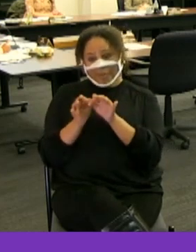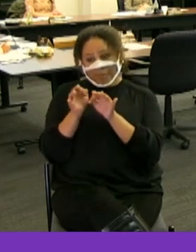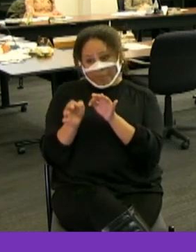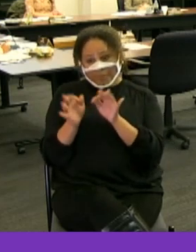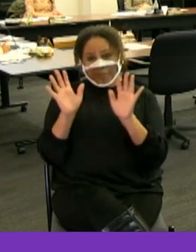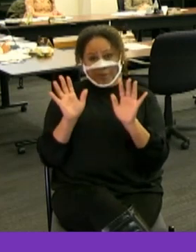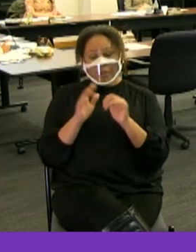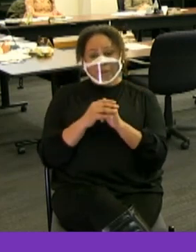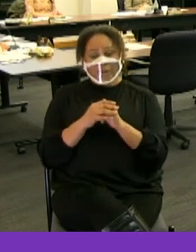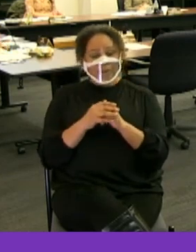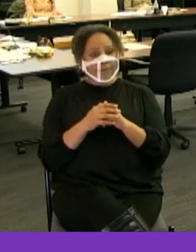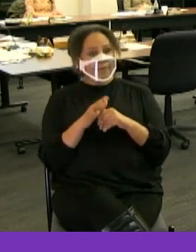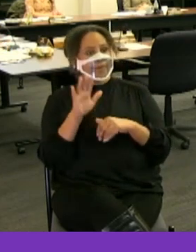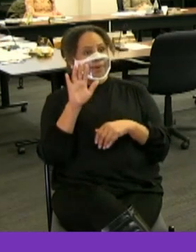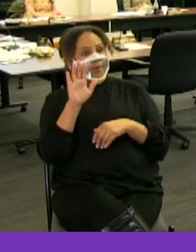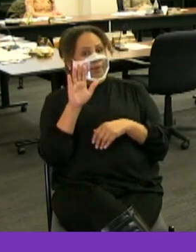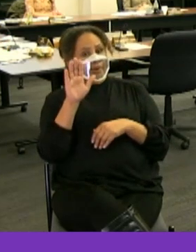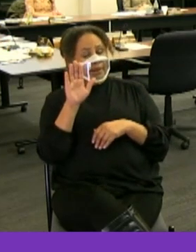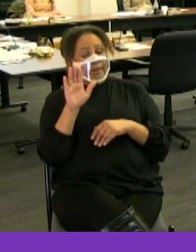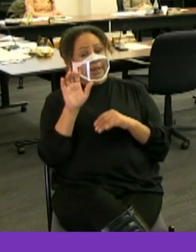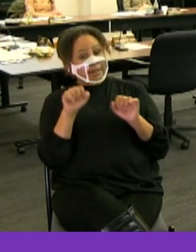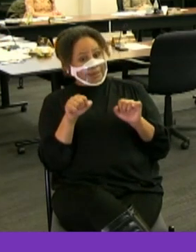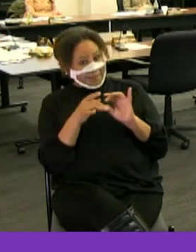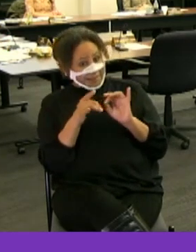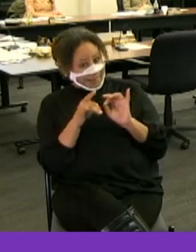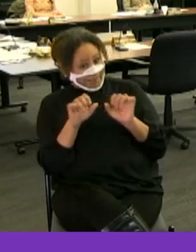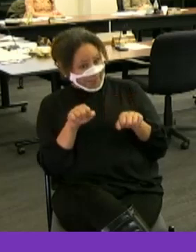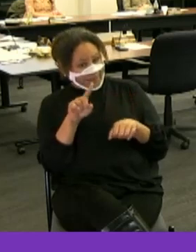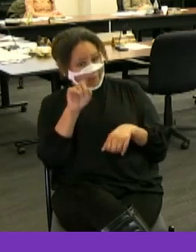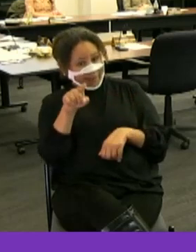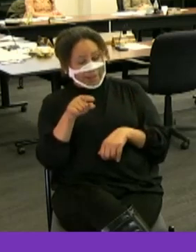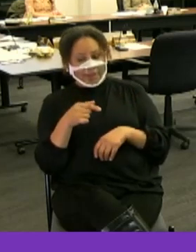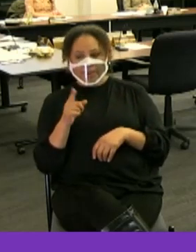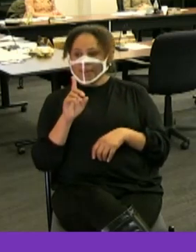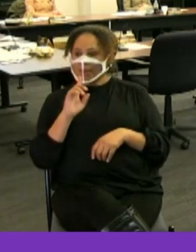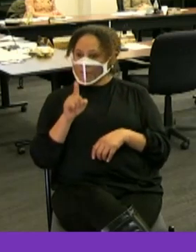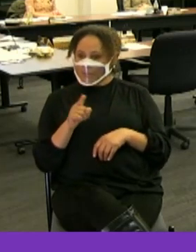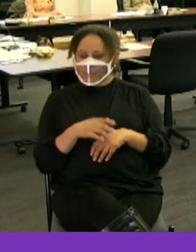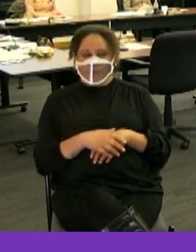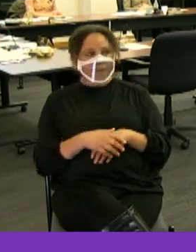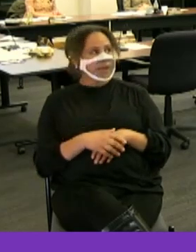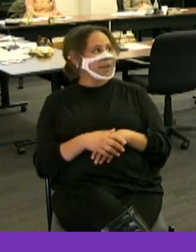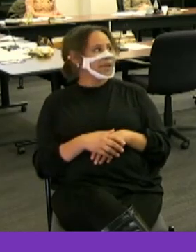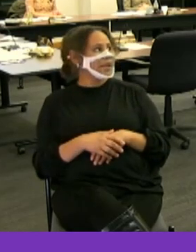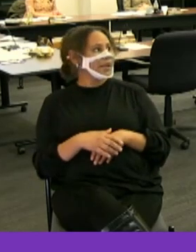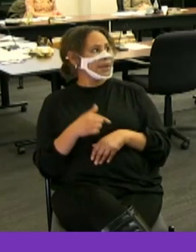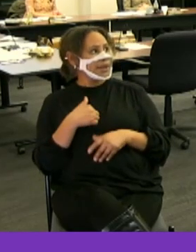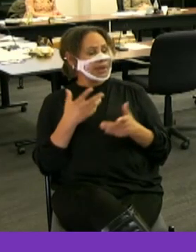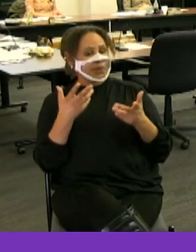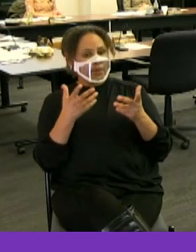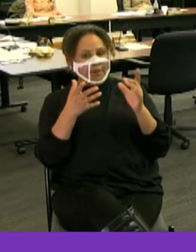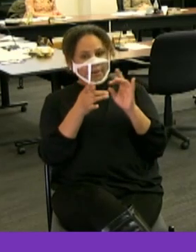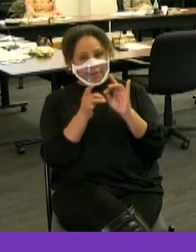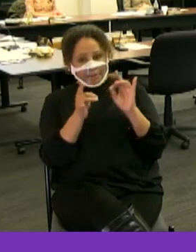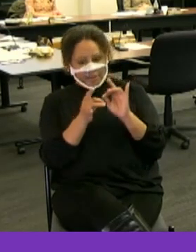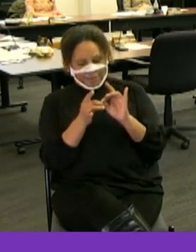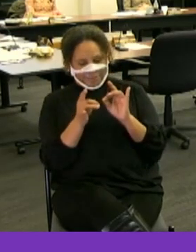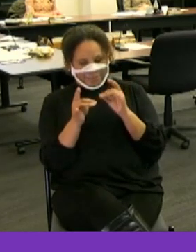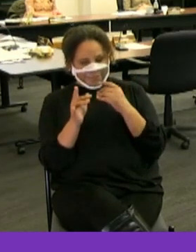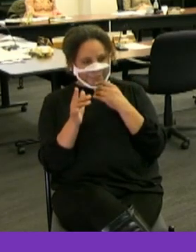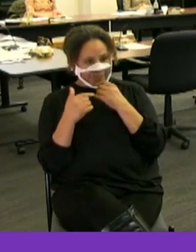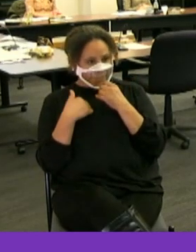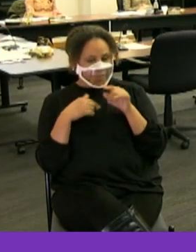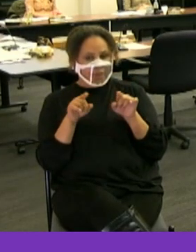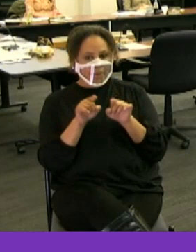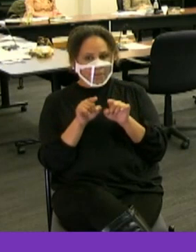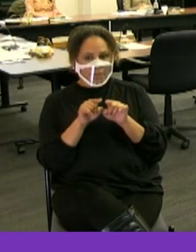And then if I may, sure. I just want to say that I